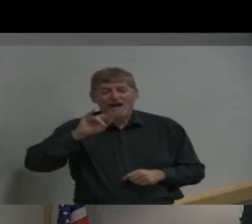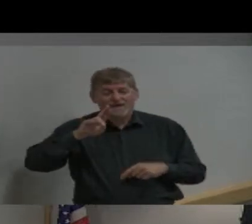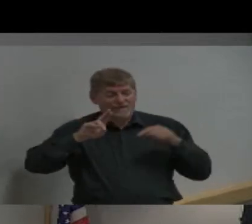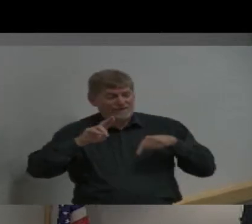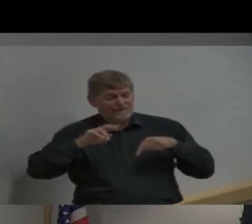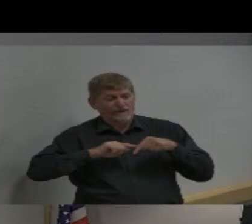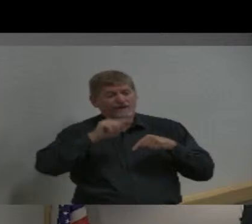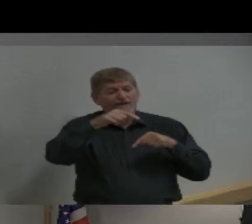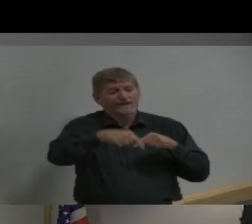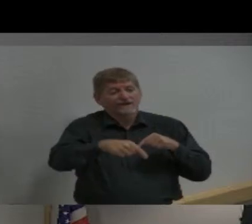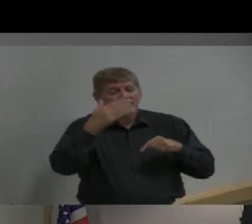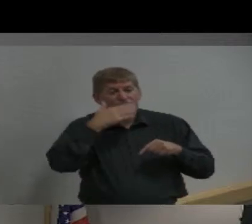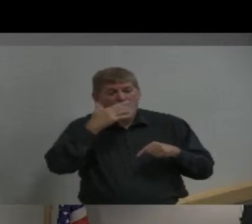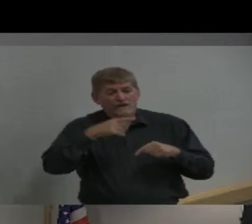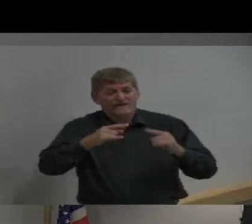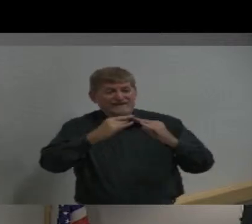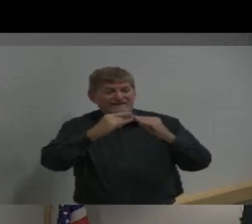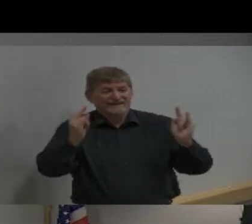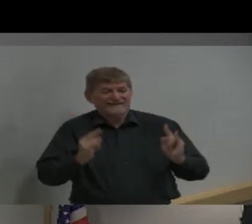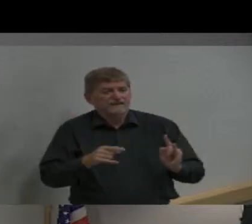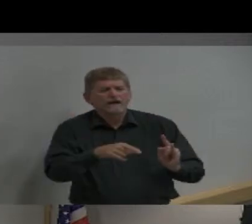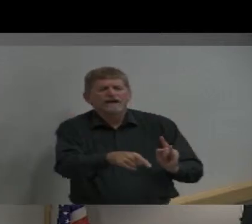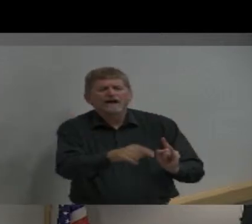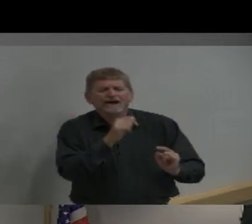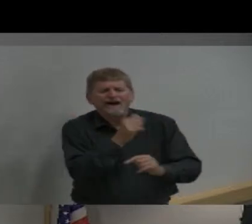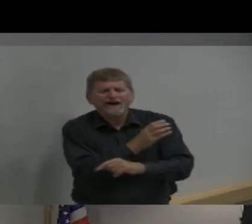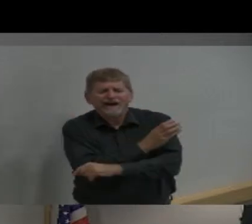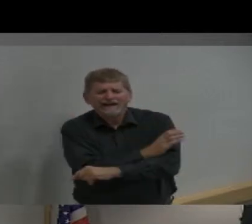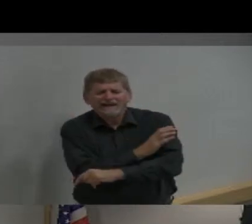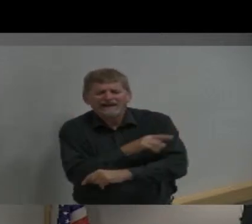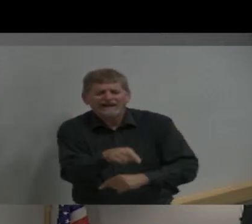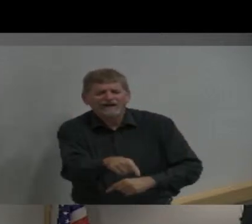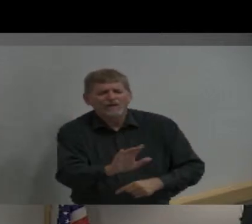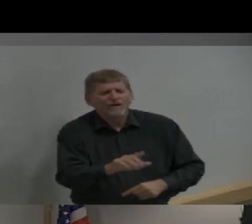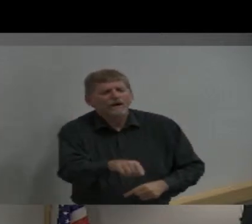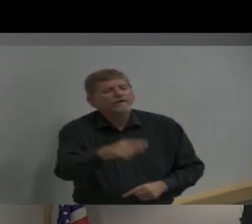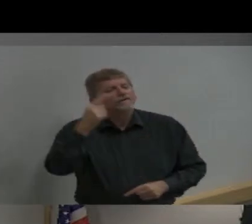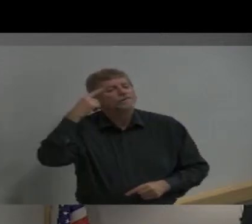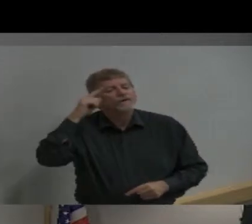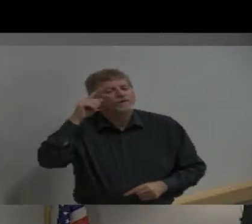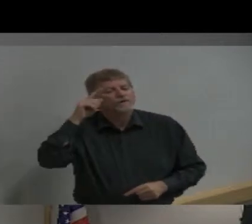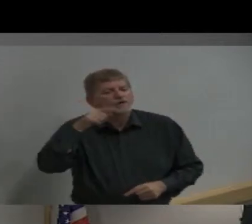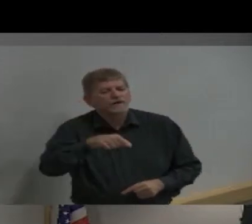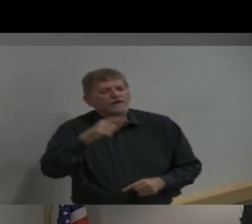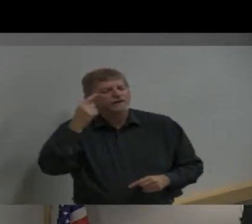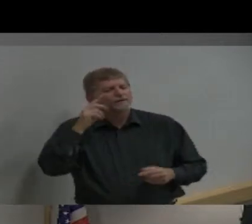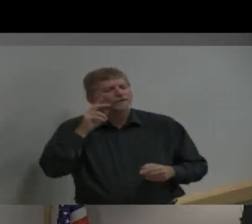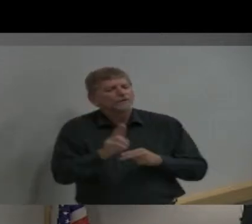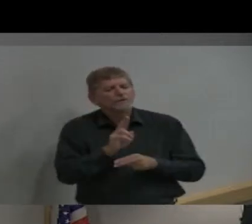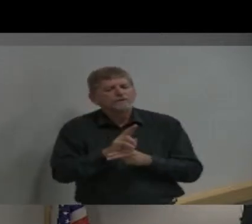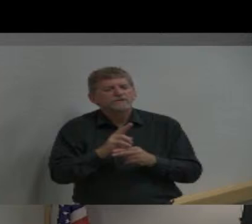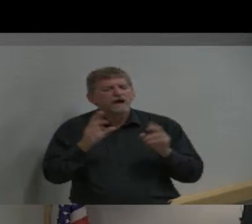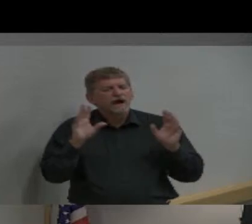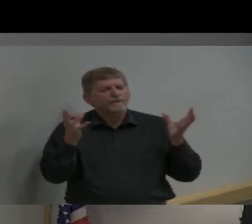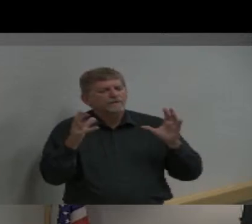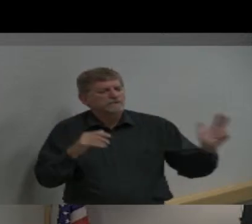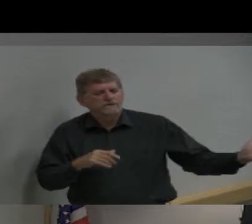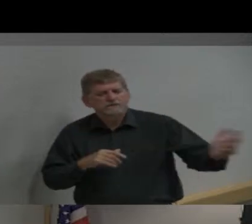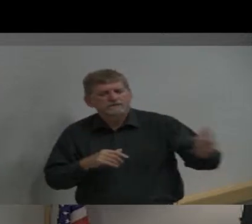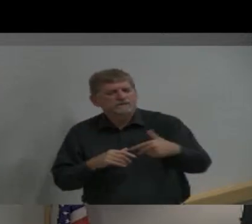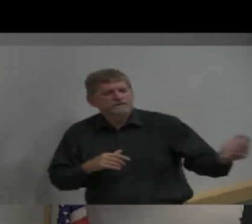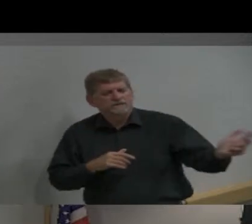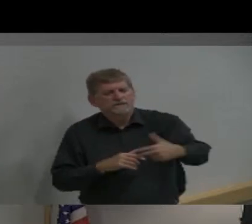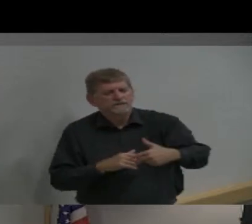really a clinical area. It's more of a shelter for ambulances as they pull up, because the ambulance bay